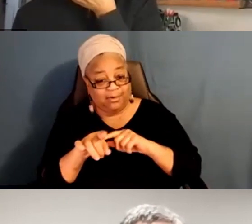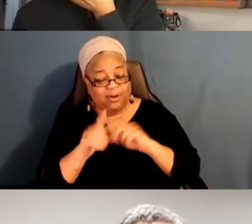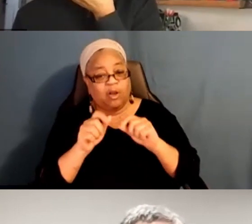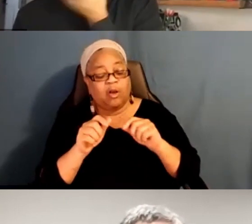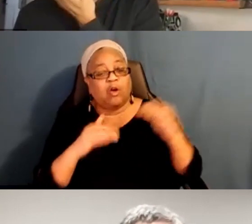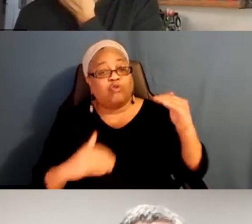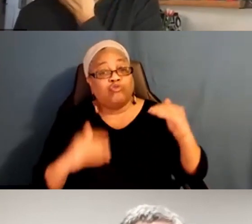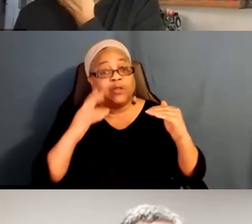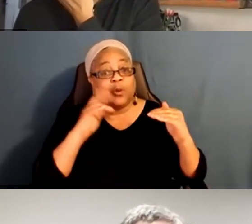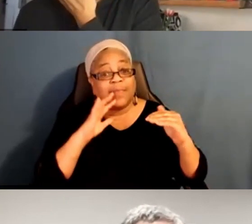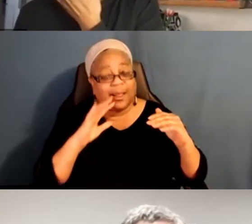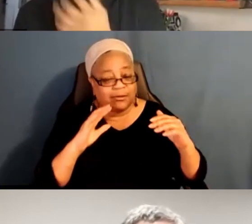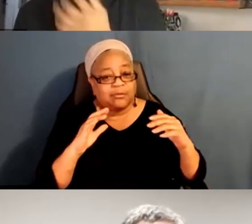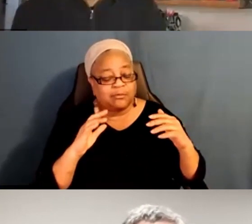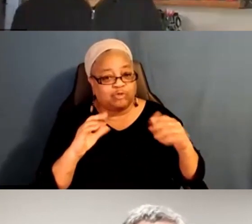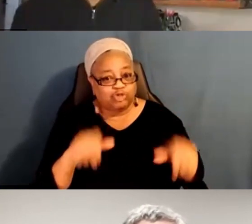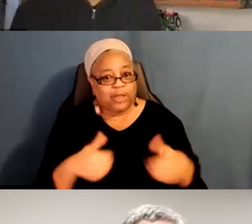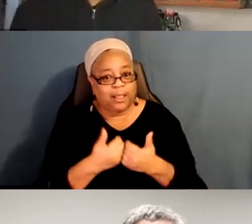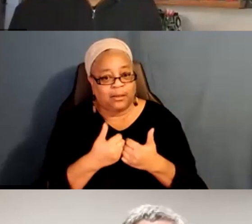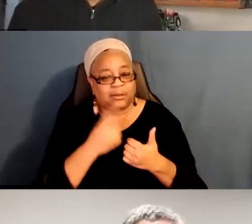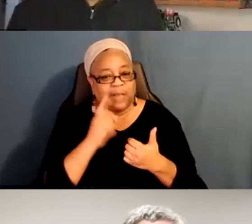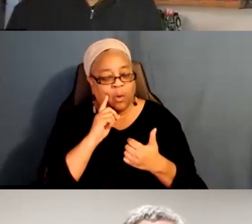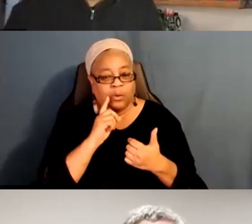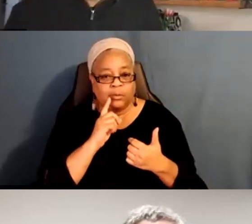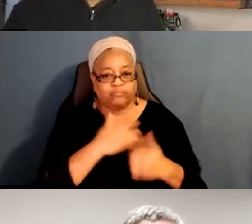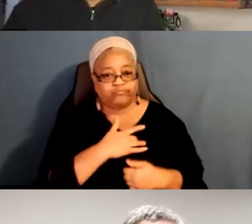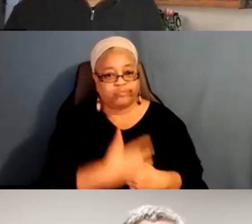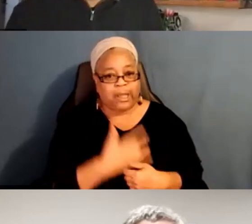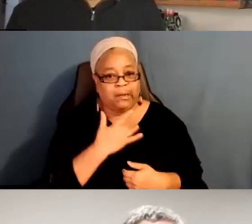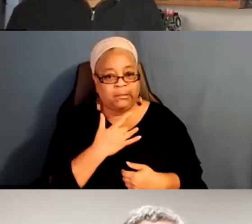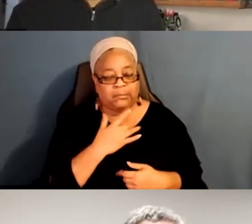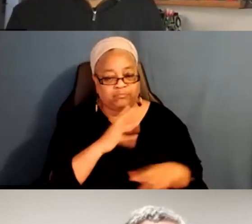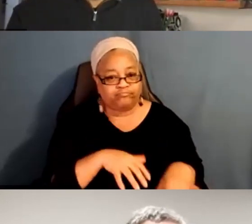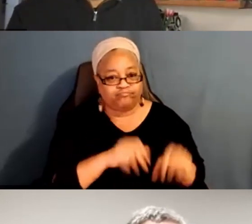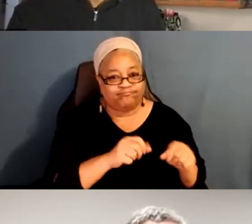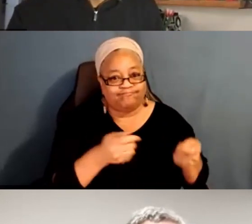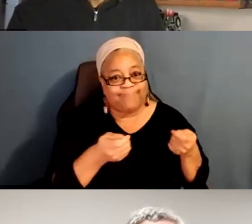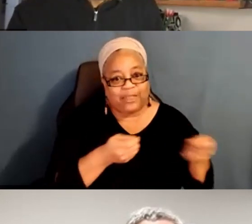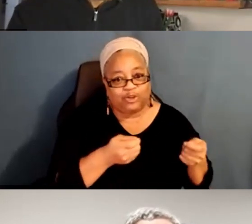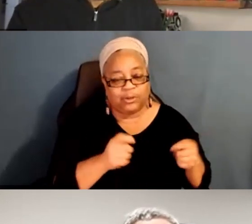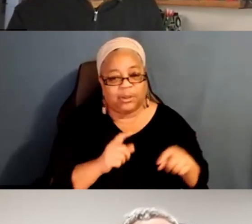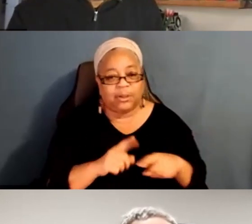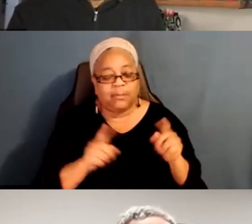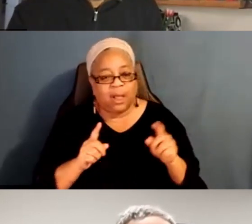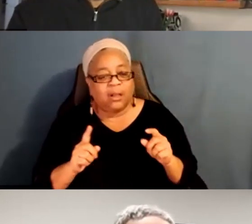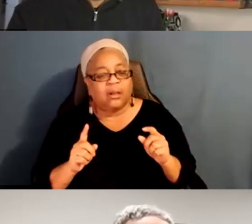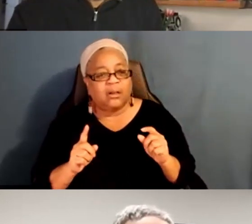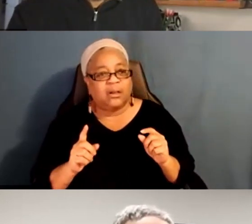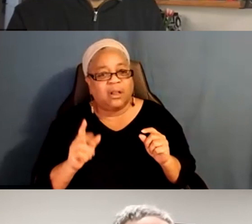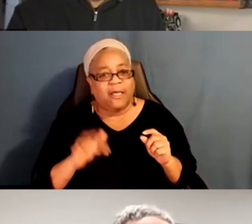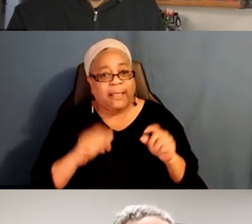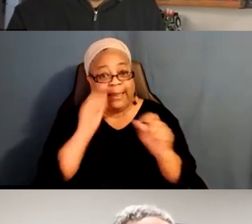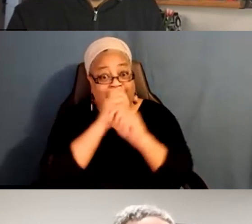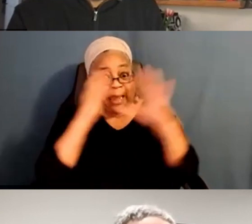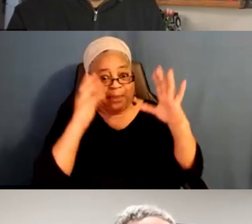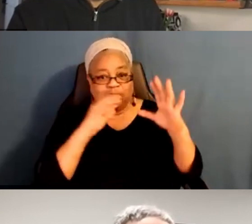is mastery. But that go-to is a particular interpretation or a particular inhabitation of a gaze that has nothing